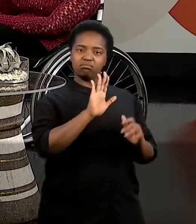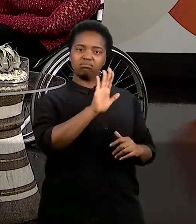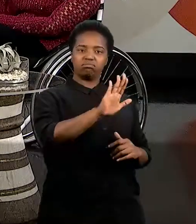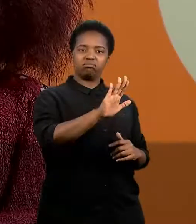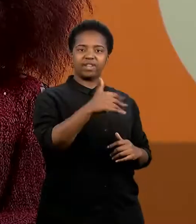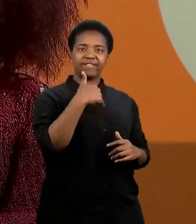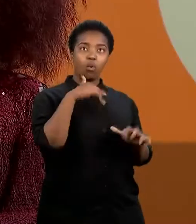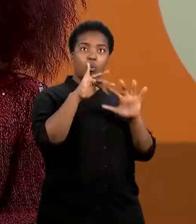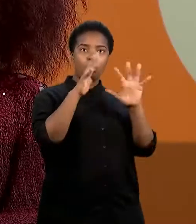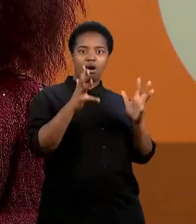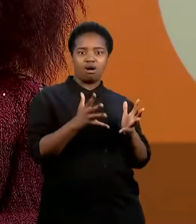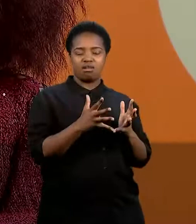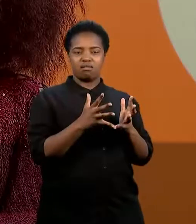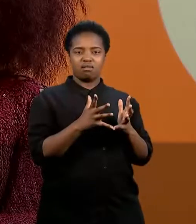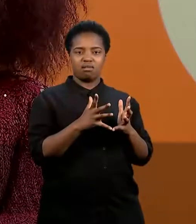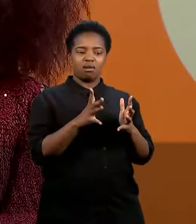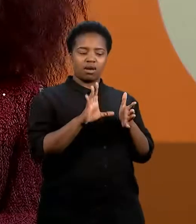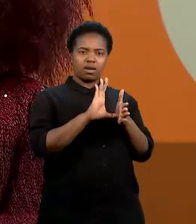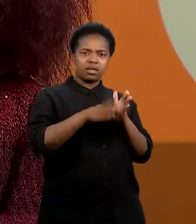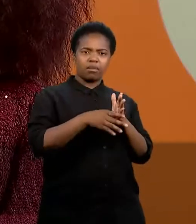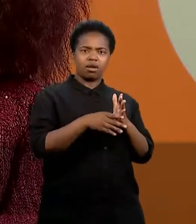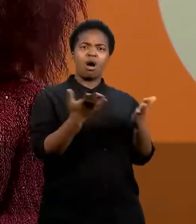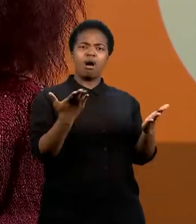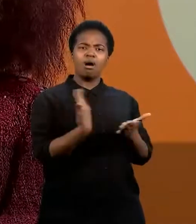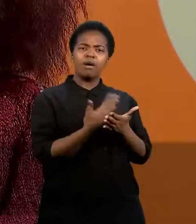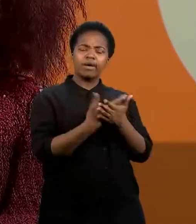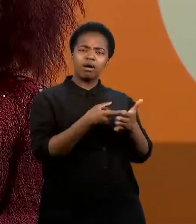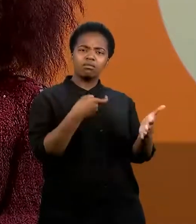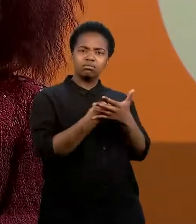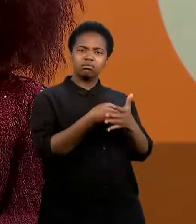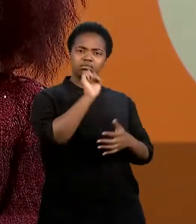their fashion world whereby a person with disability will actually